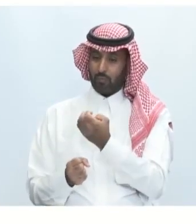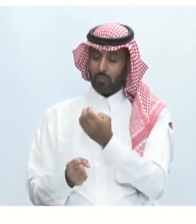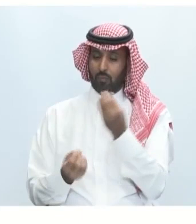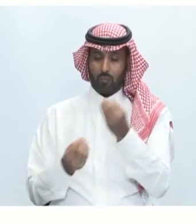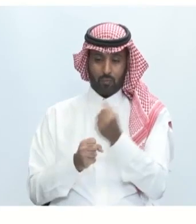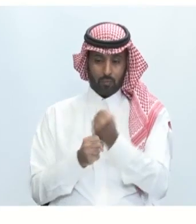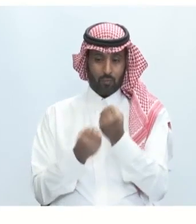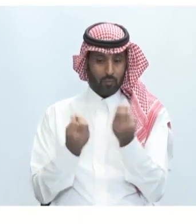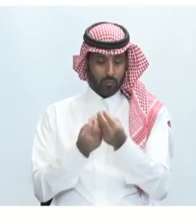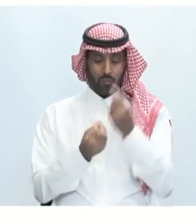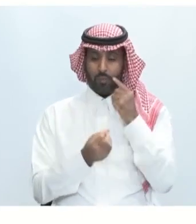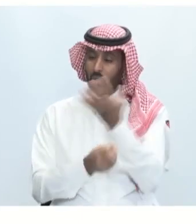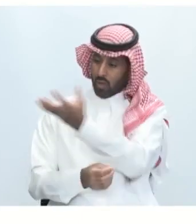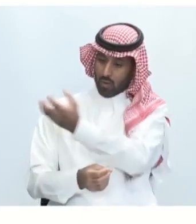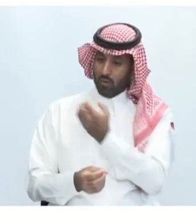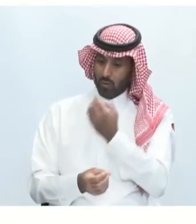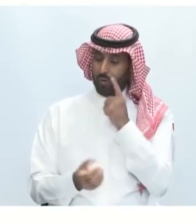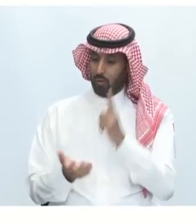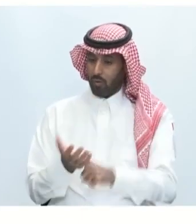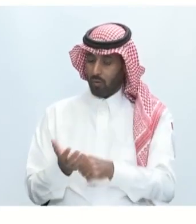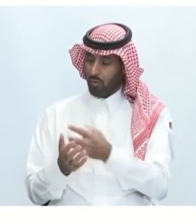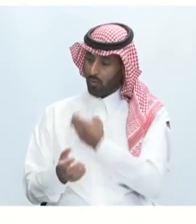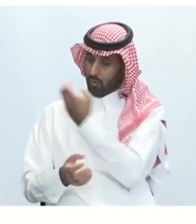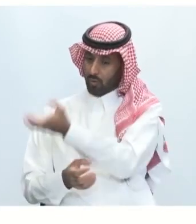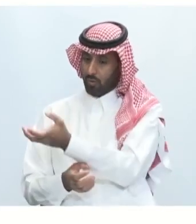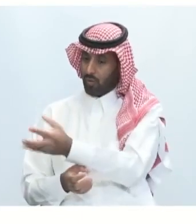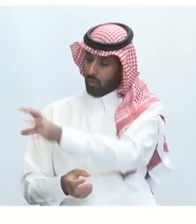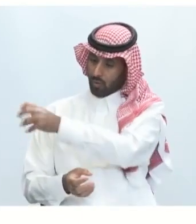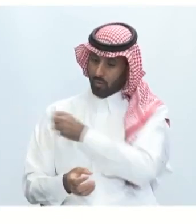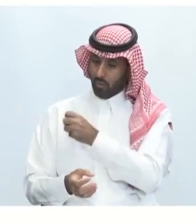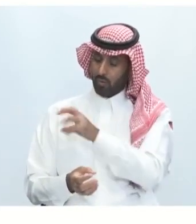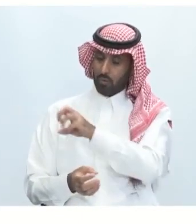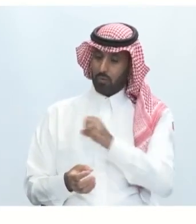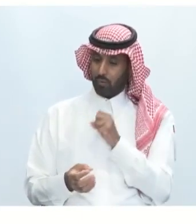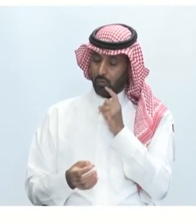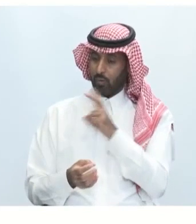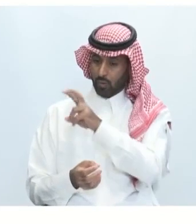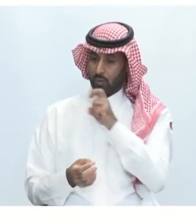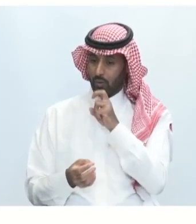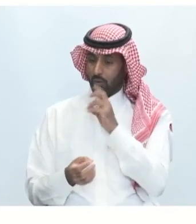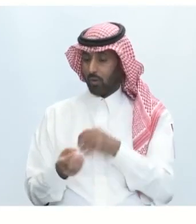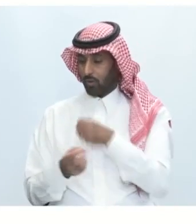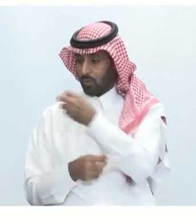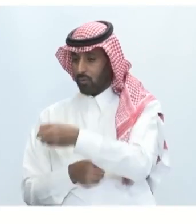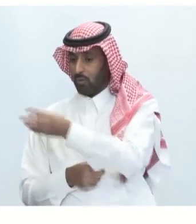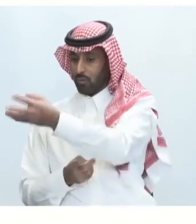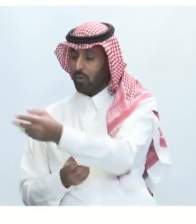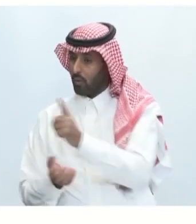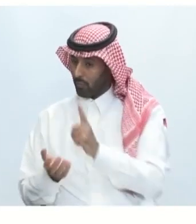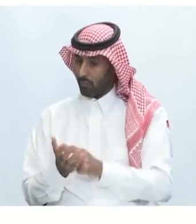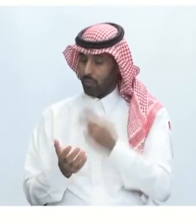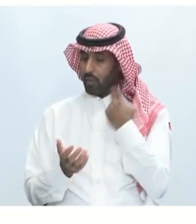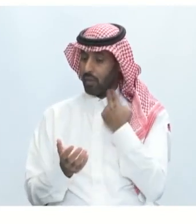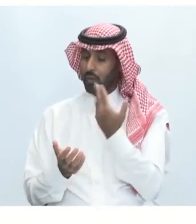these verbs like bring, confess, give, hand, lend, offer, pass, pay, promise,